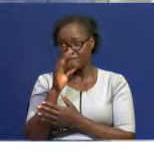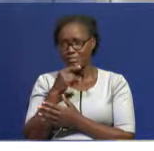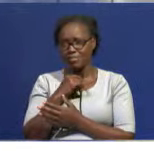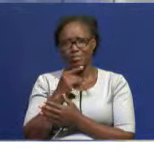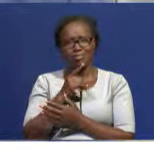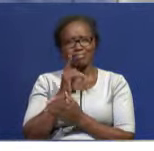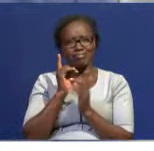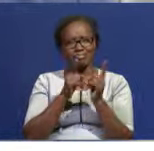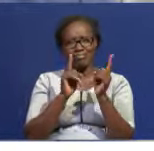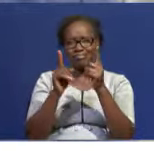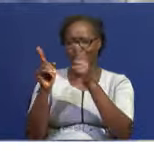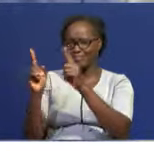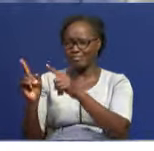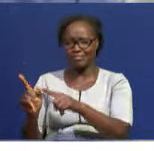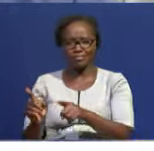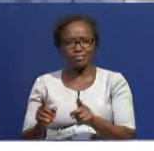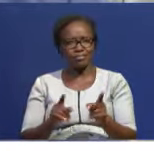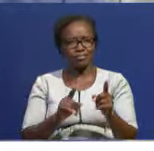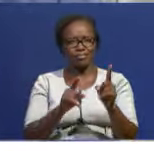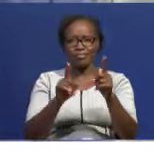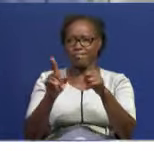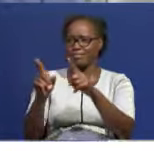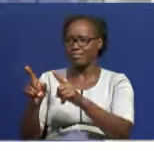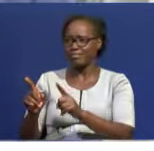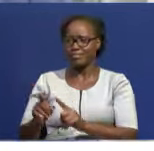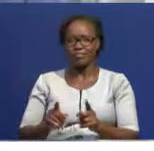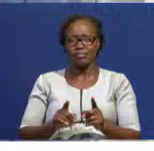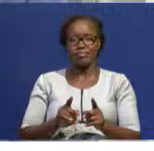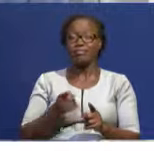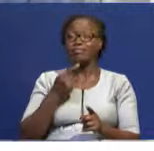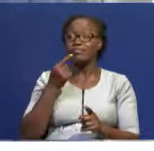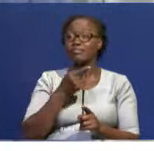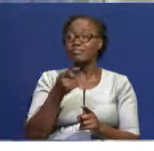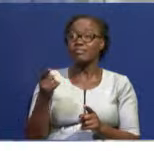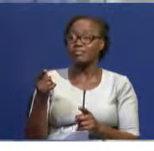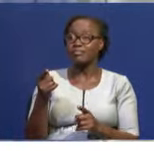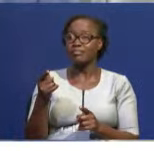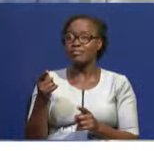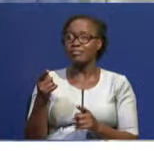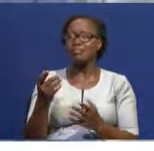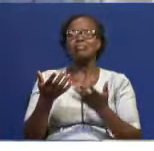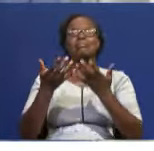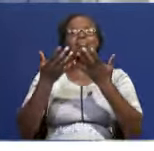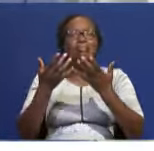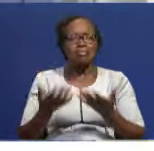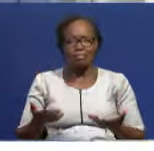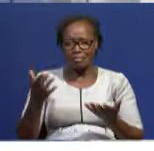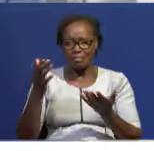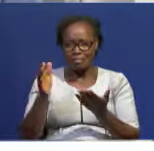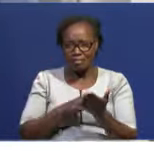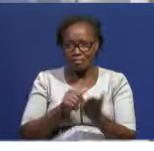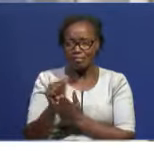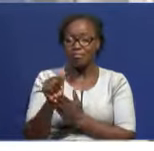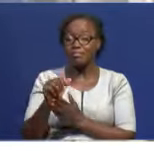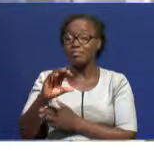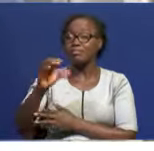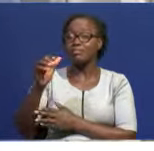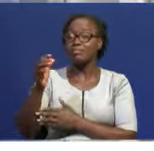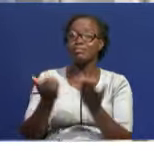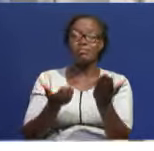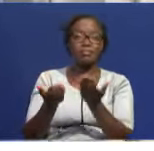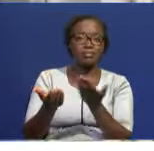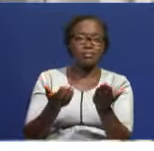out since morning, and I can tell you there's a mass damage in our city. Businesses have